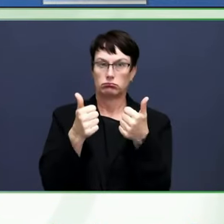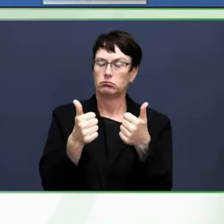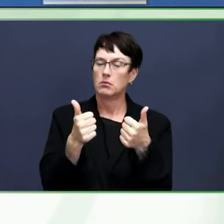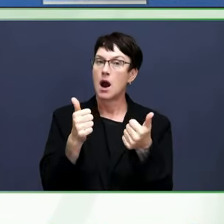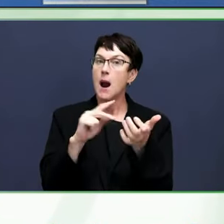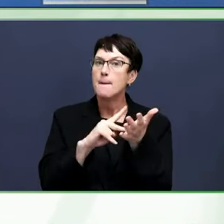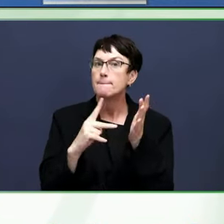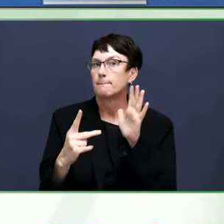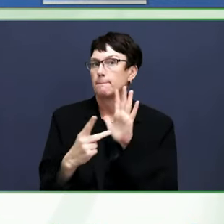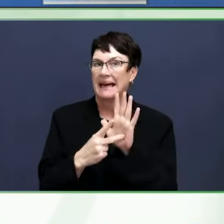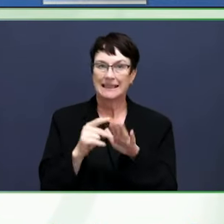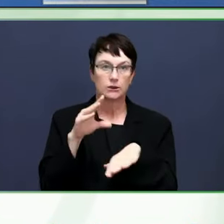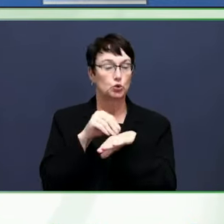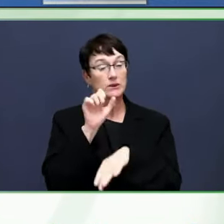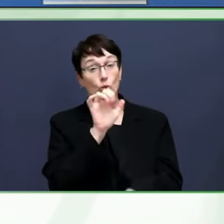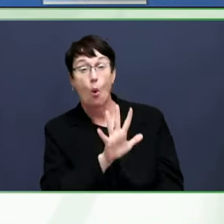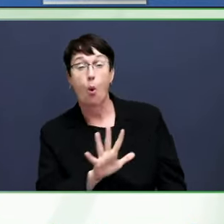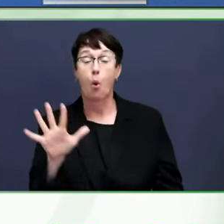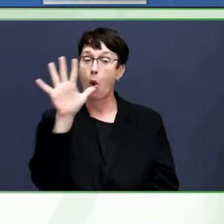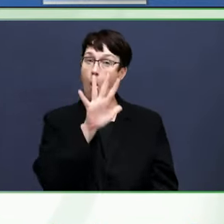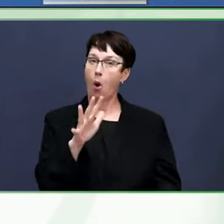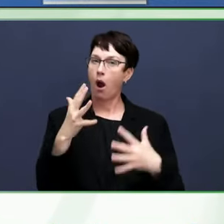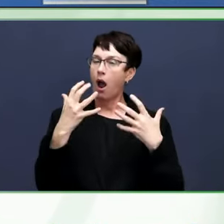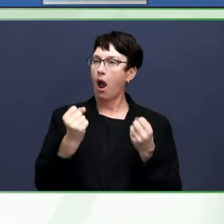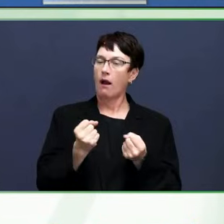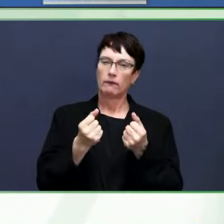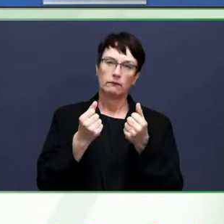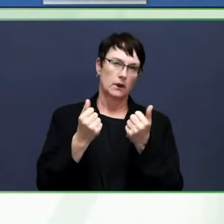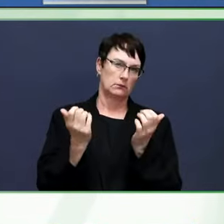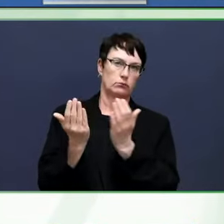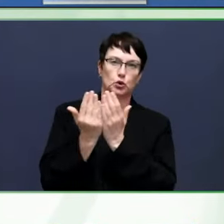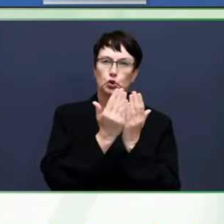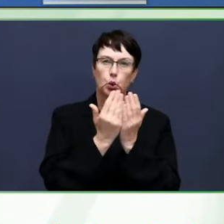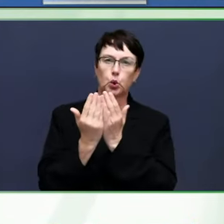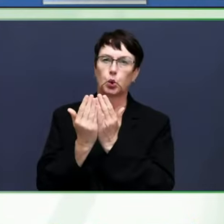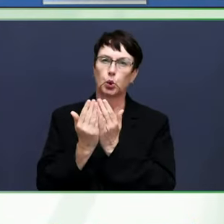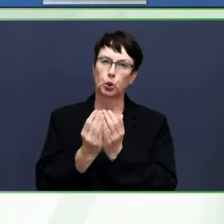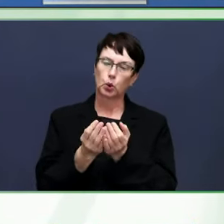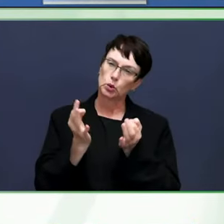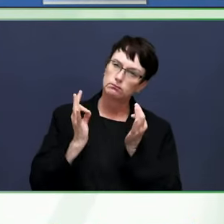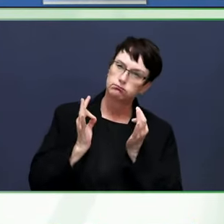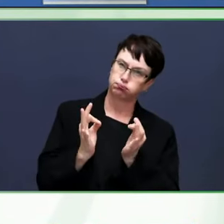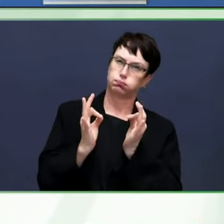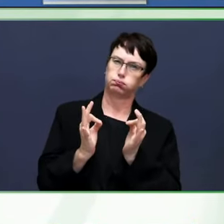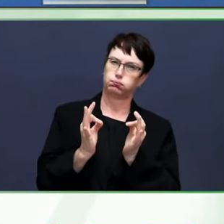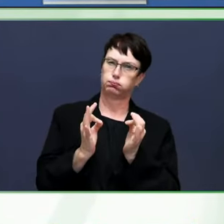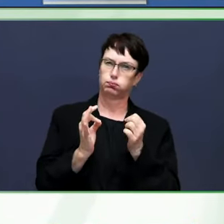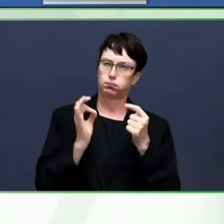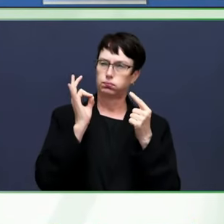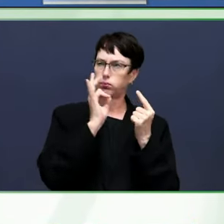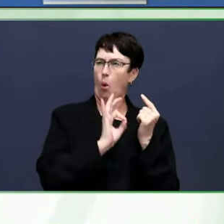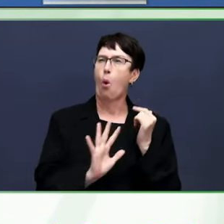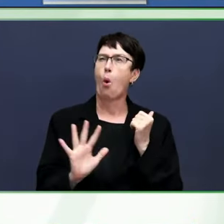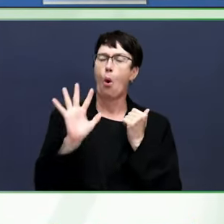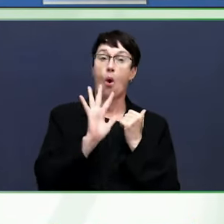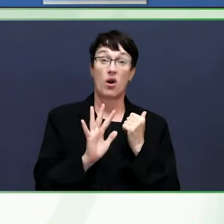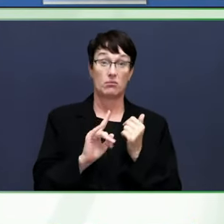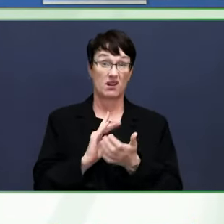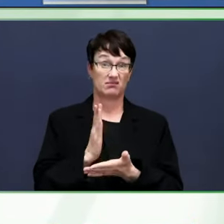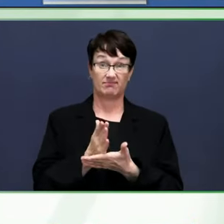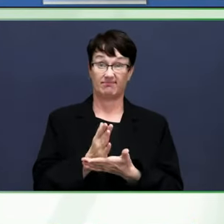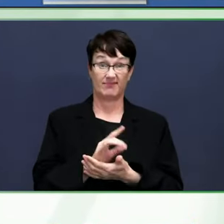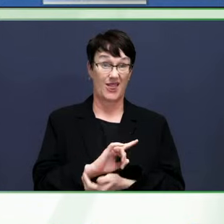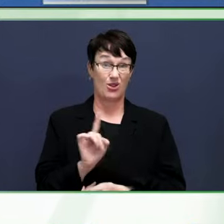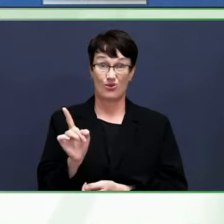all over the country, wherever you are situated, which is not often the case. And then finally, we think about support to